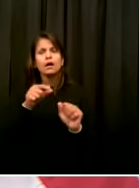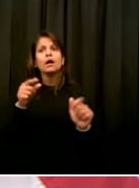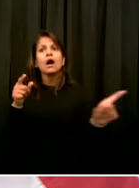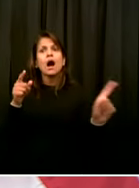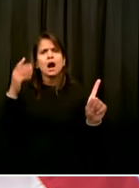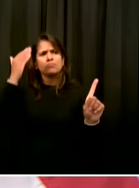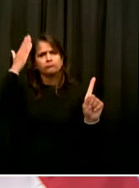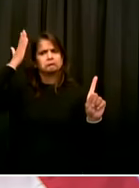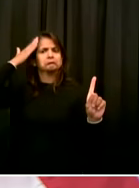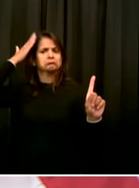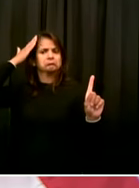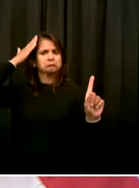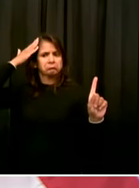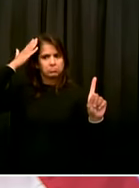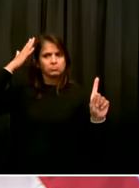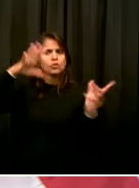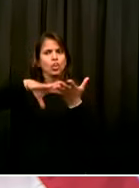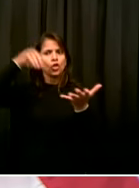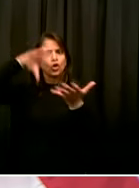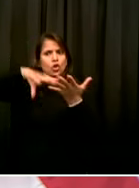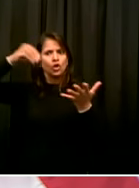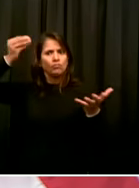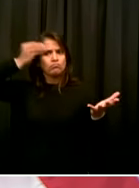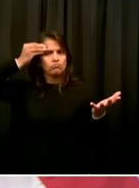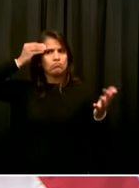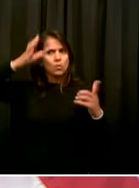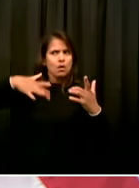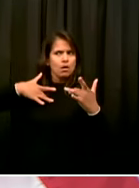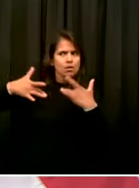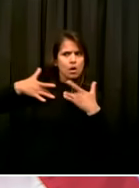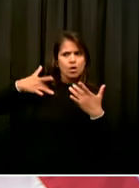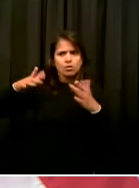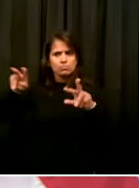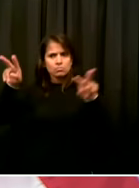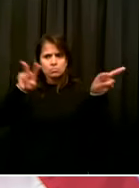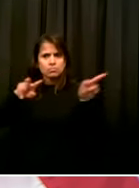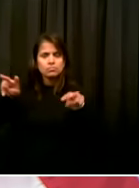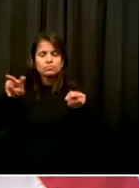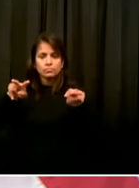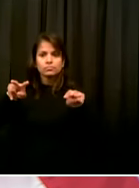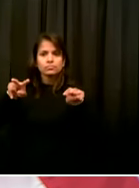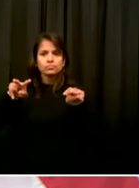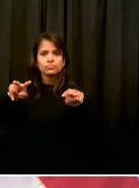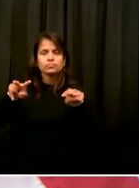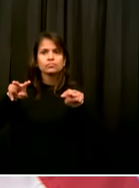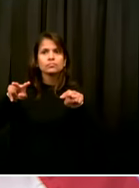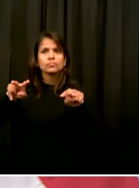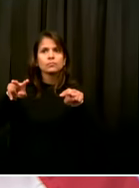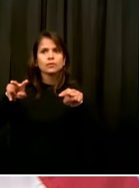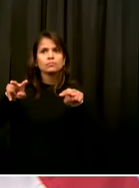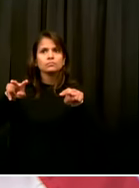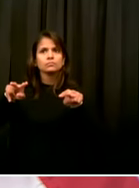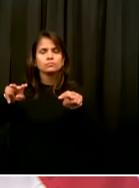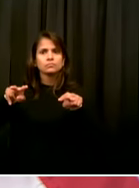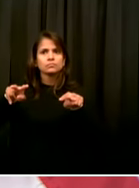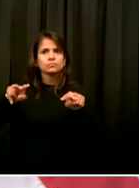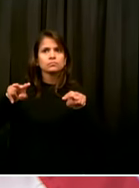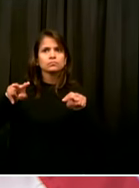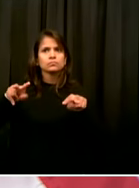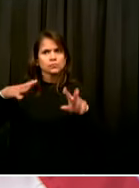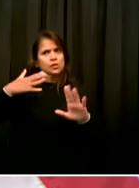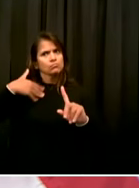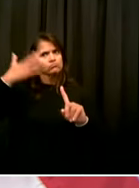particularly around the risk of coronavirus transmission and the direct effects of tobacco. Dr. Varma, anything to add?